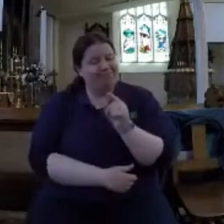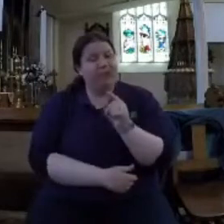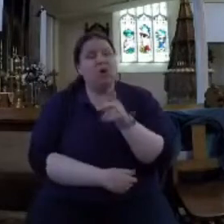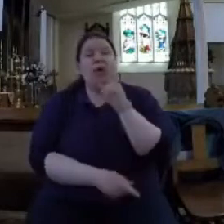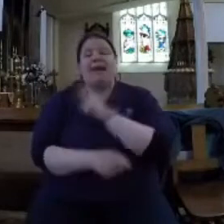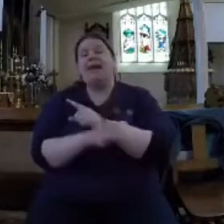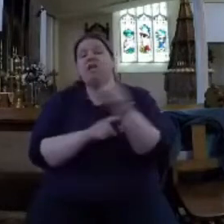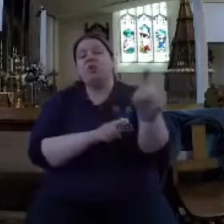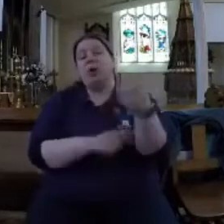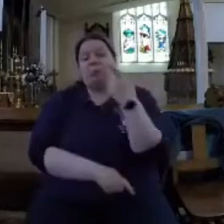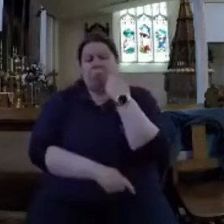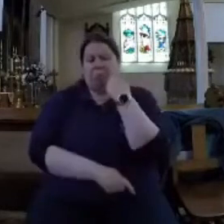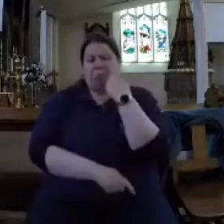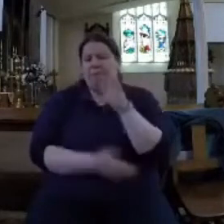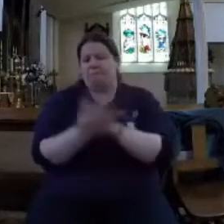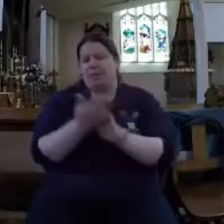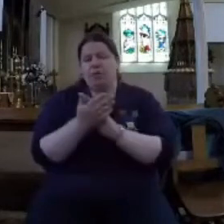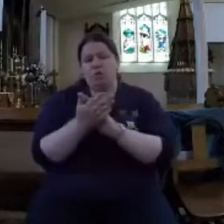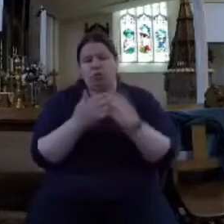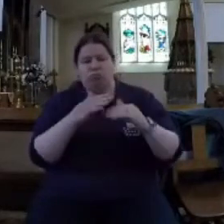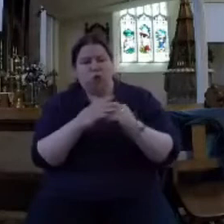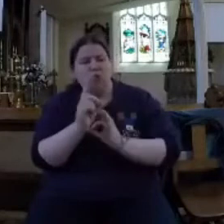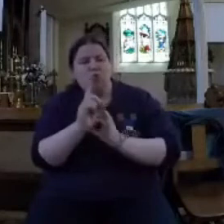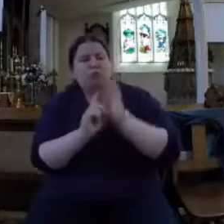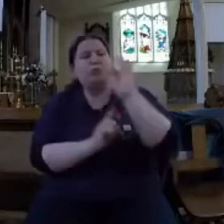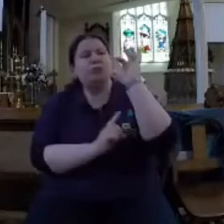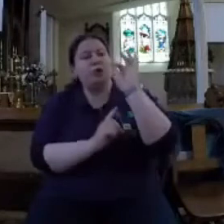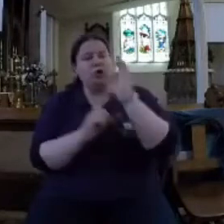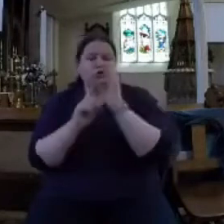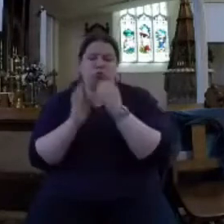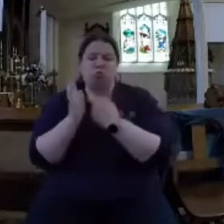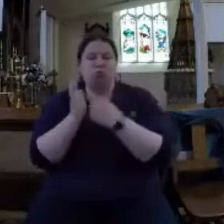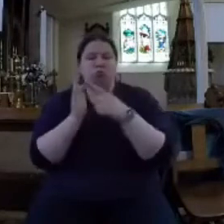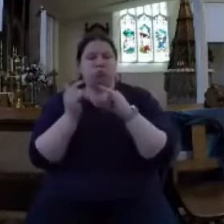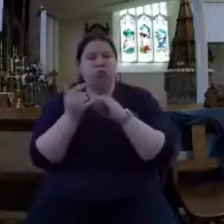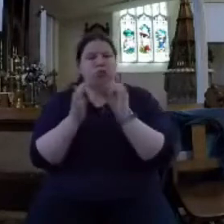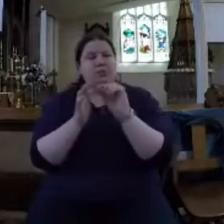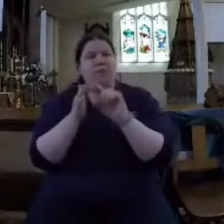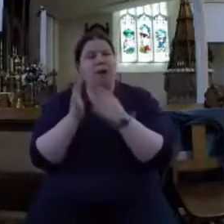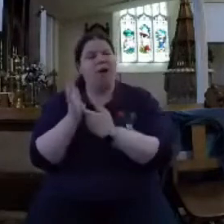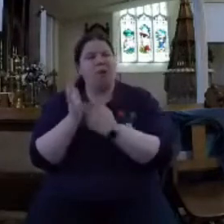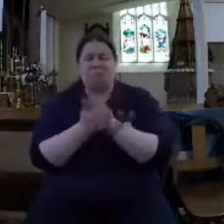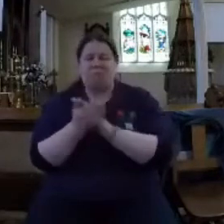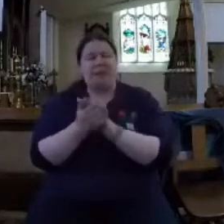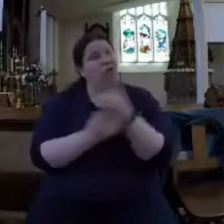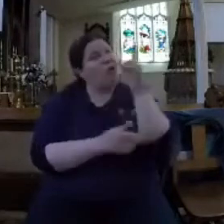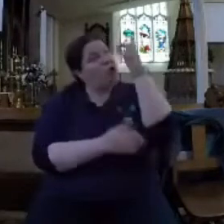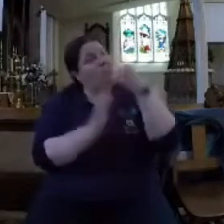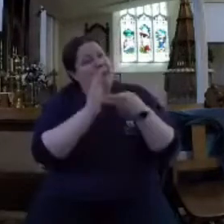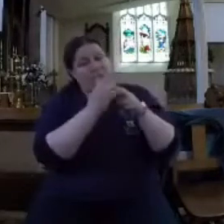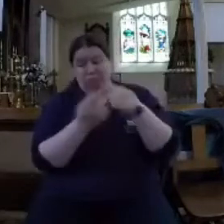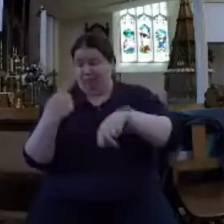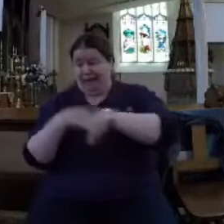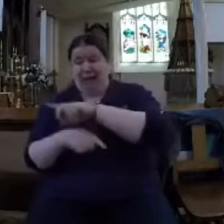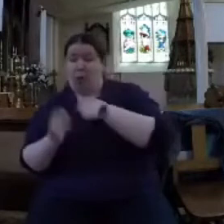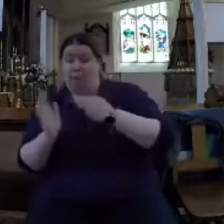at what it means to prosper according to God's plans, not our own plans. And it's